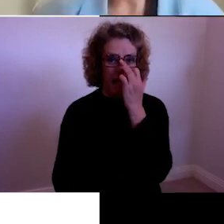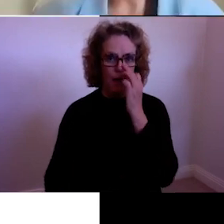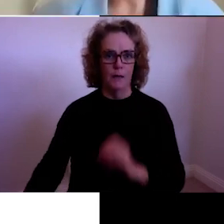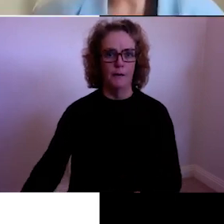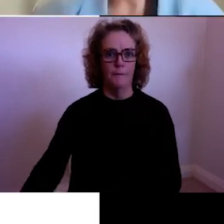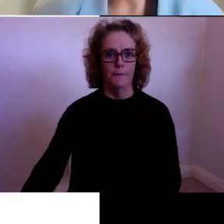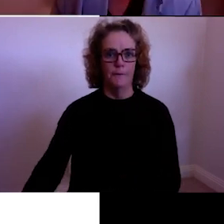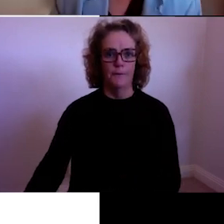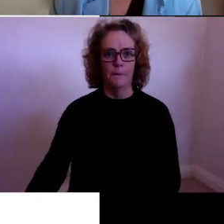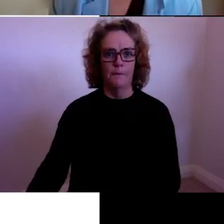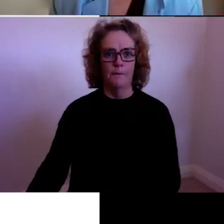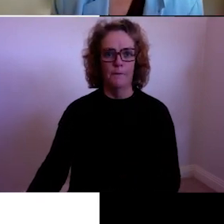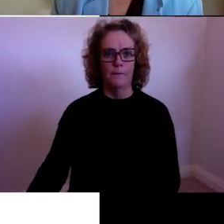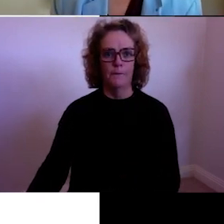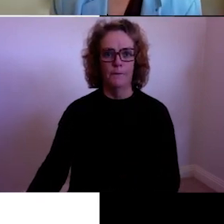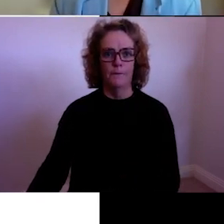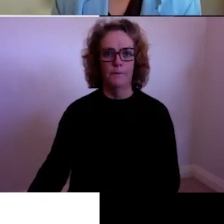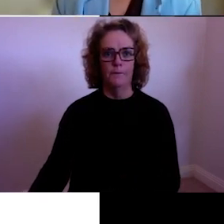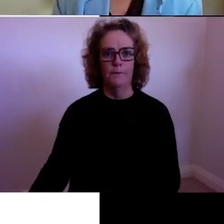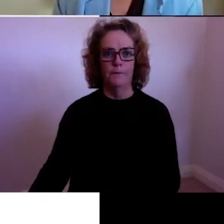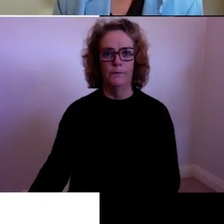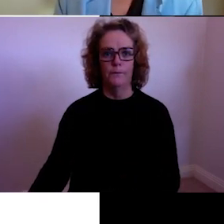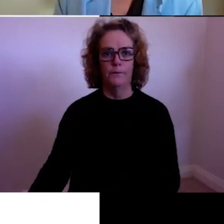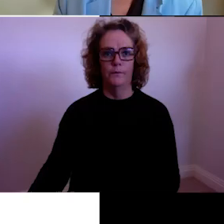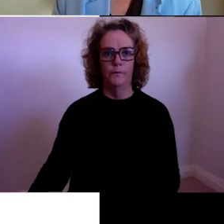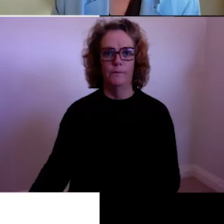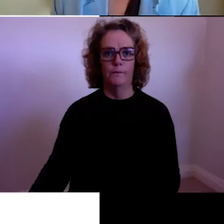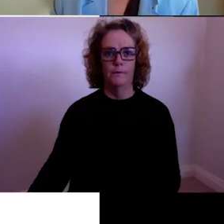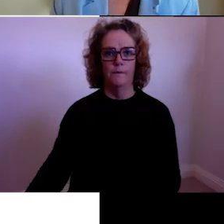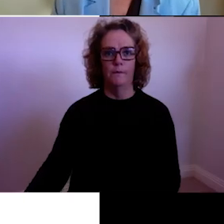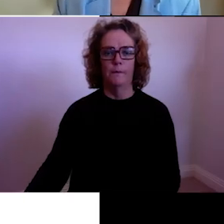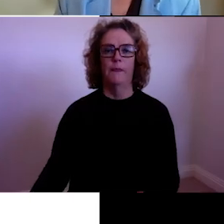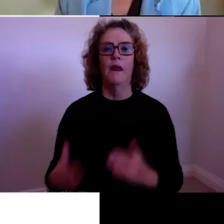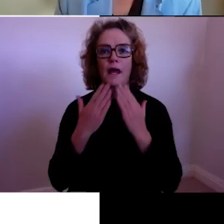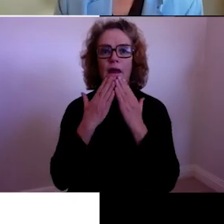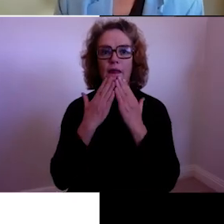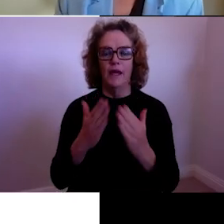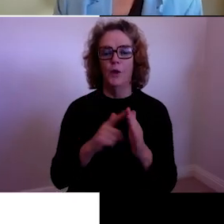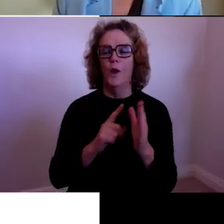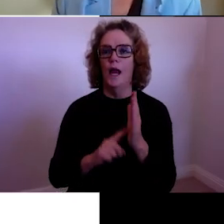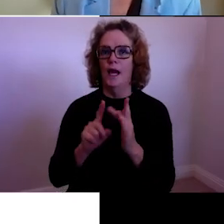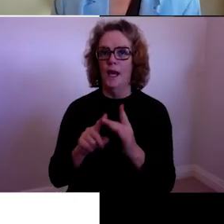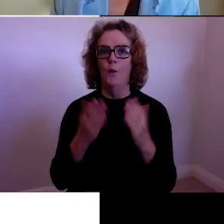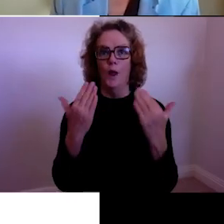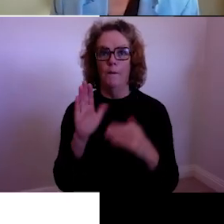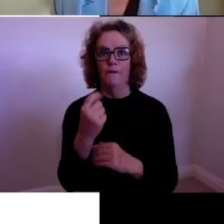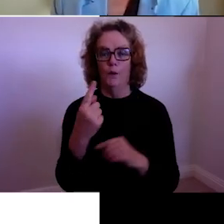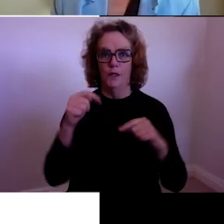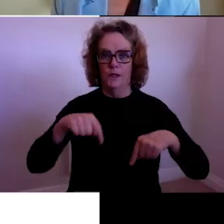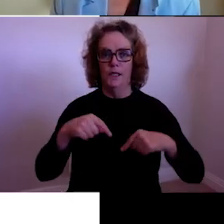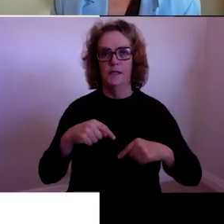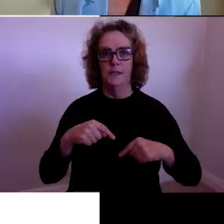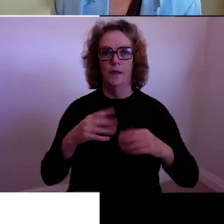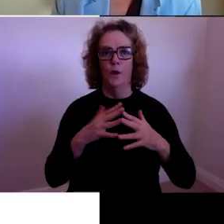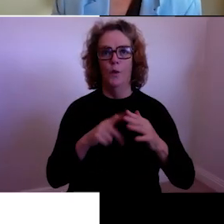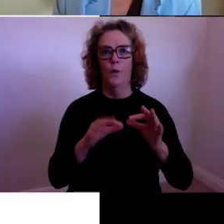Thank you so much, Ali, and welcome everybody again to this webinar. I would like to acknowledge that I am joining